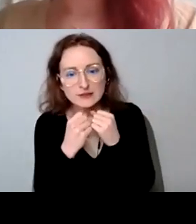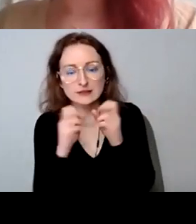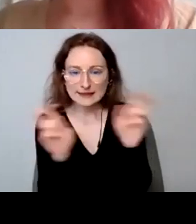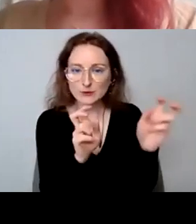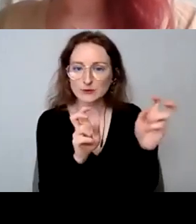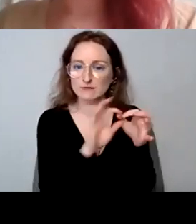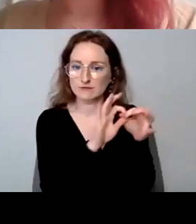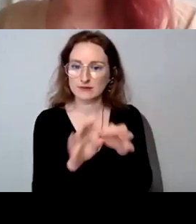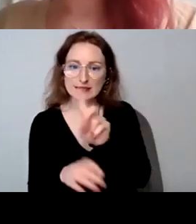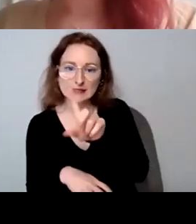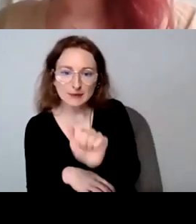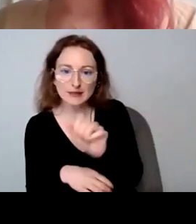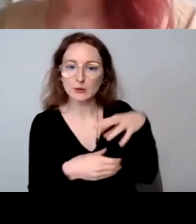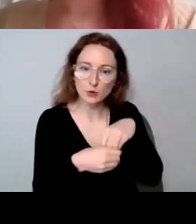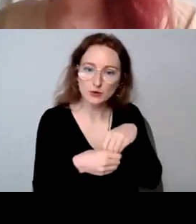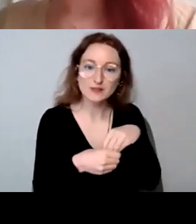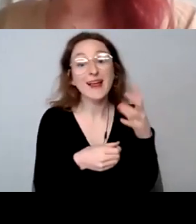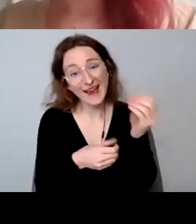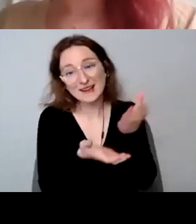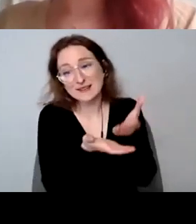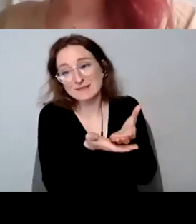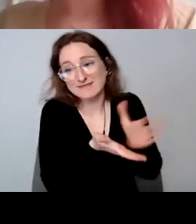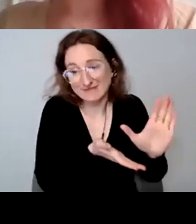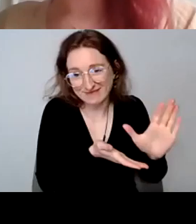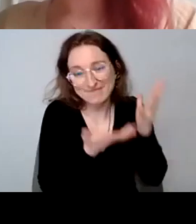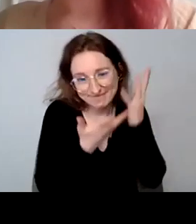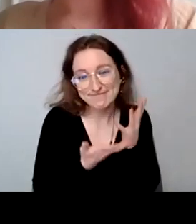And I'm sure we'll also talk about exclusion today.